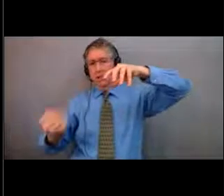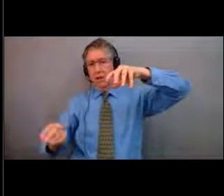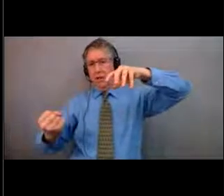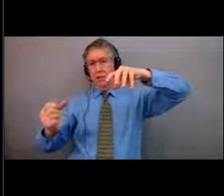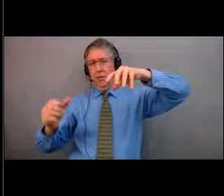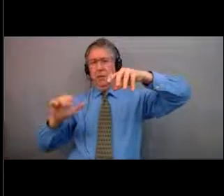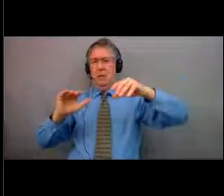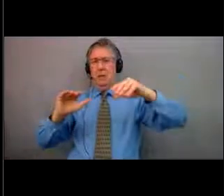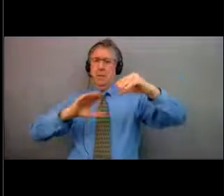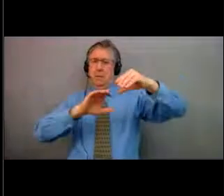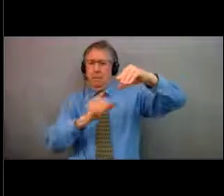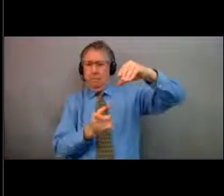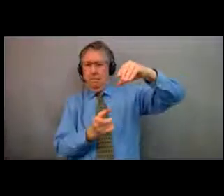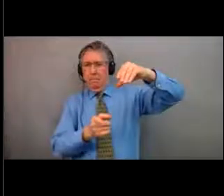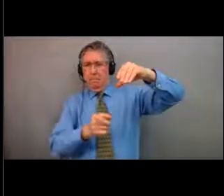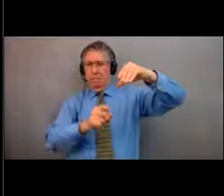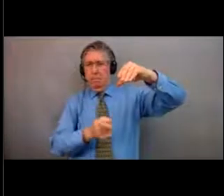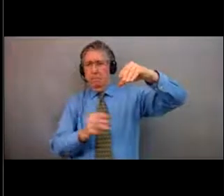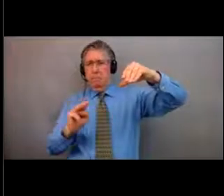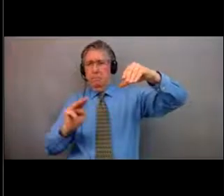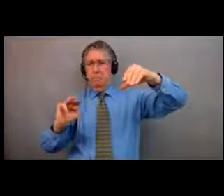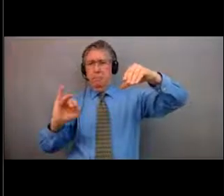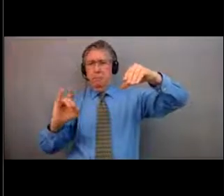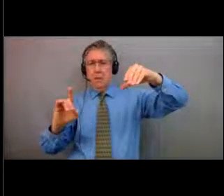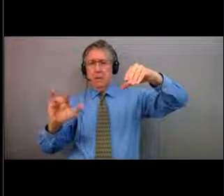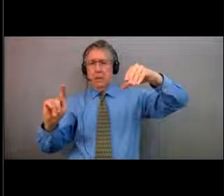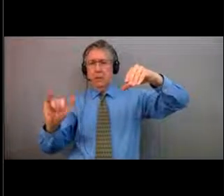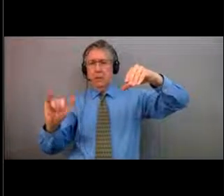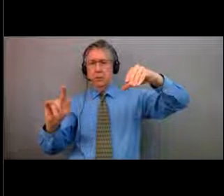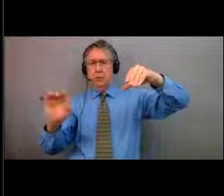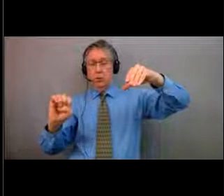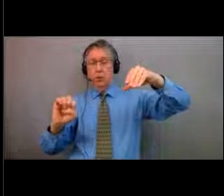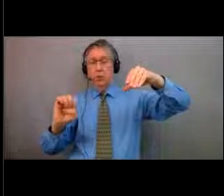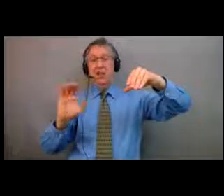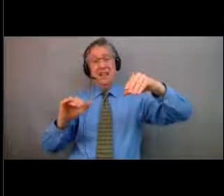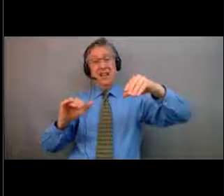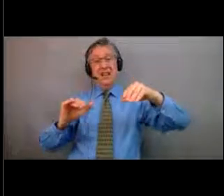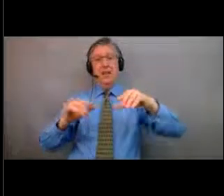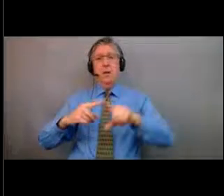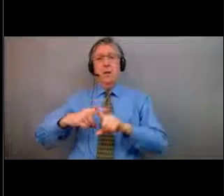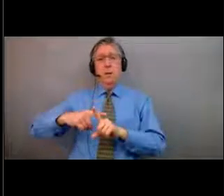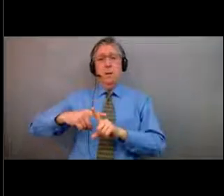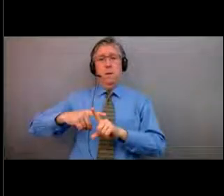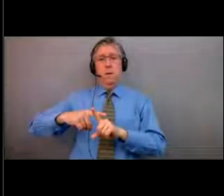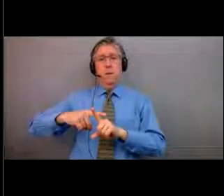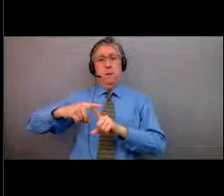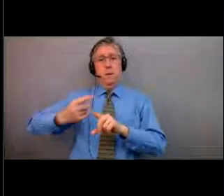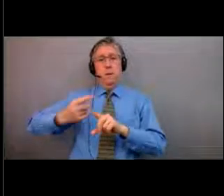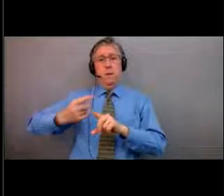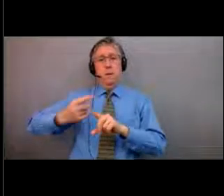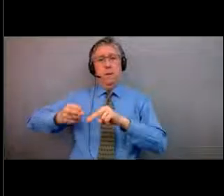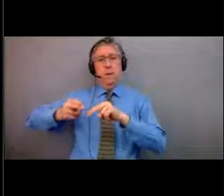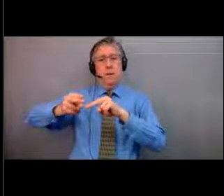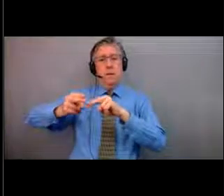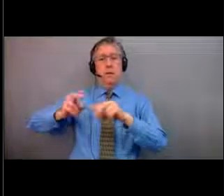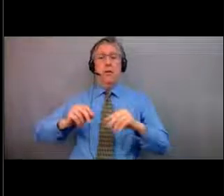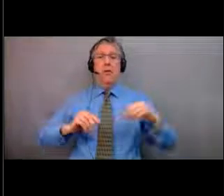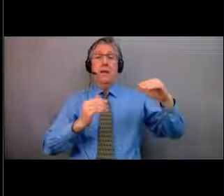mid-latitude regions, where it is building up in the thermocline, being derived from the high latitudes and